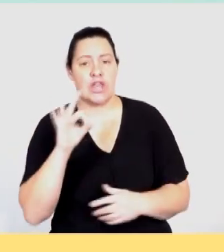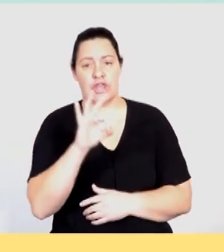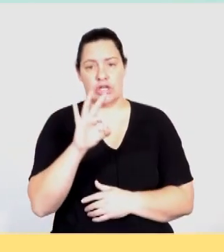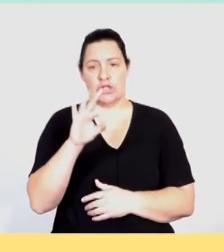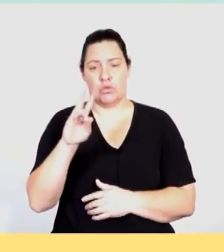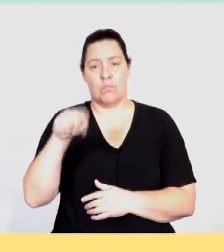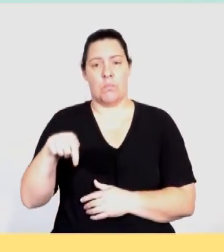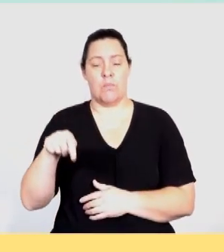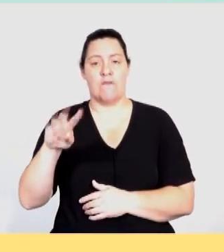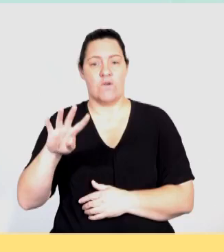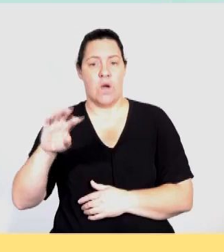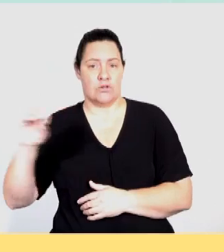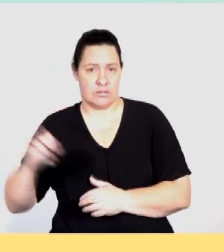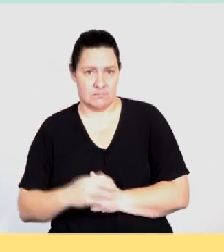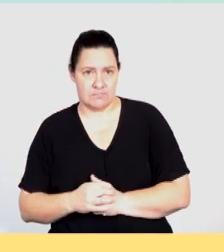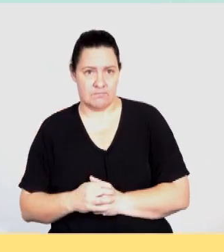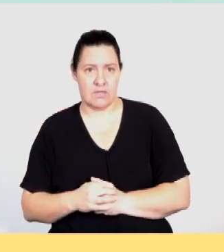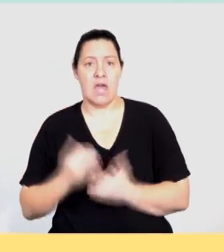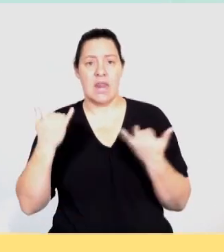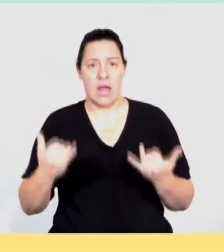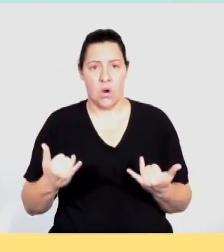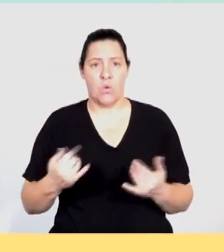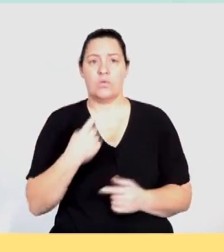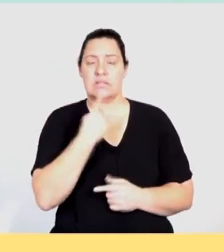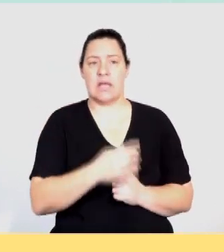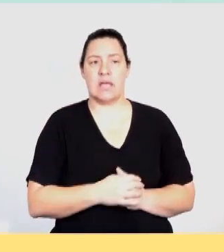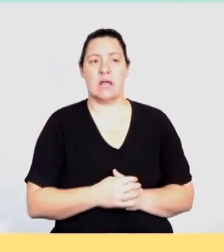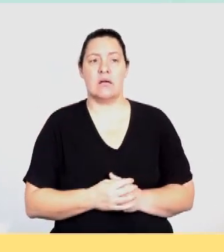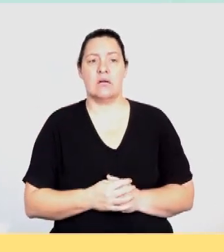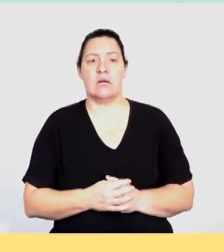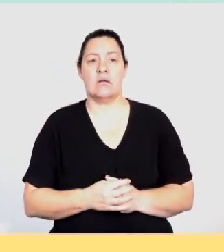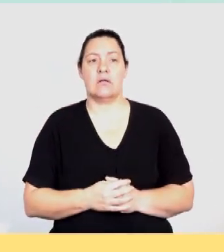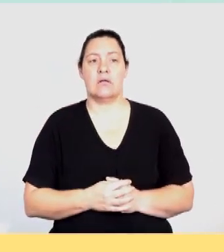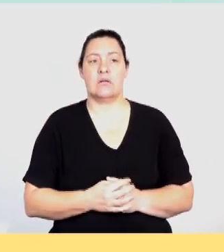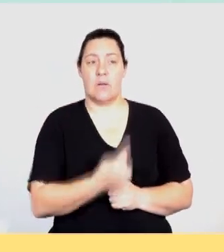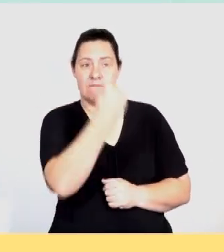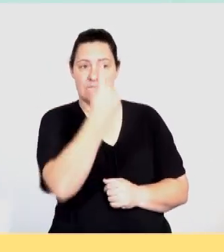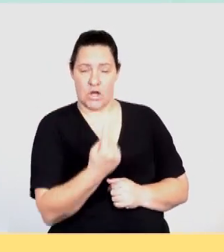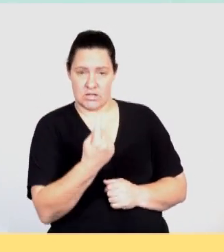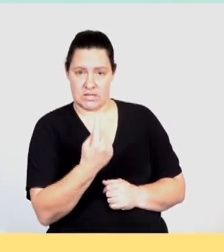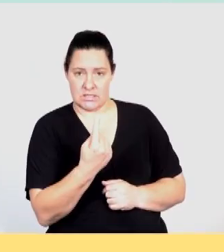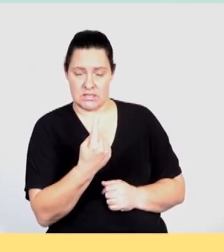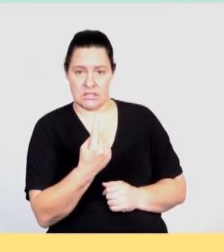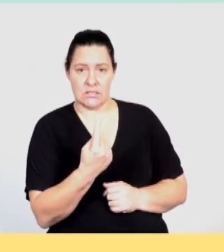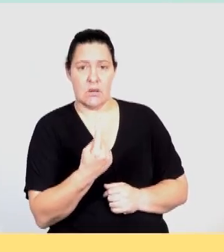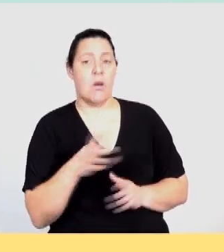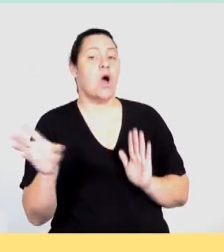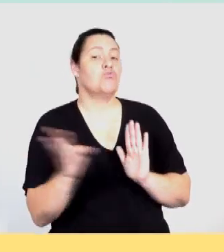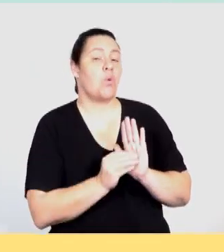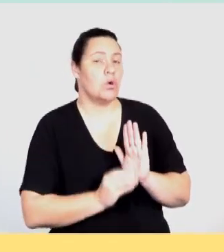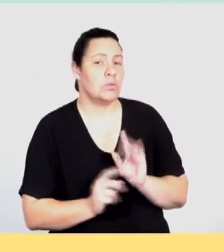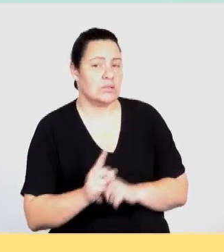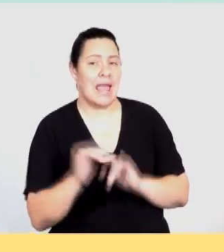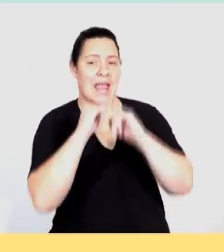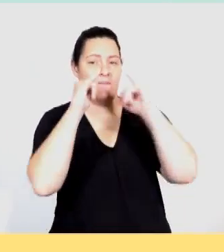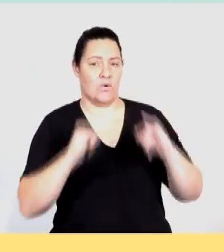much? 32.4. That means I'm going to come here now. Then I'm going to say on the 1st. What am I going